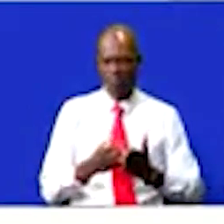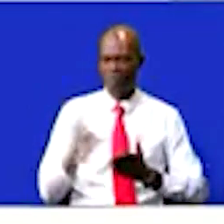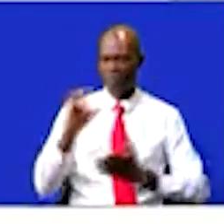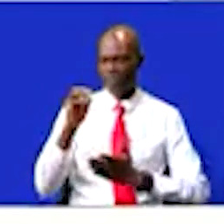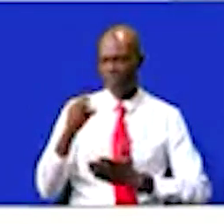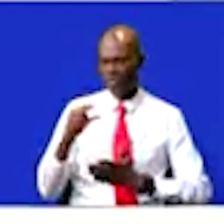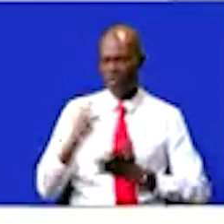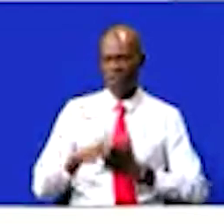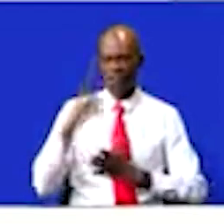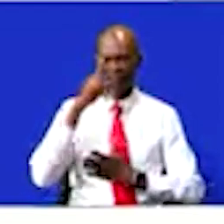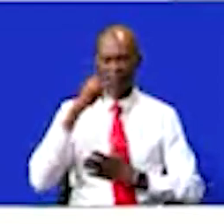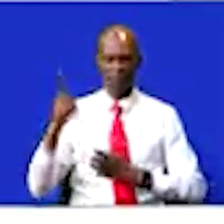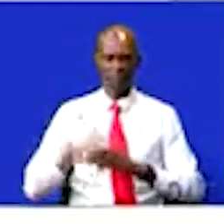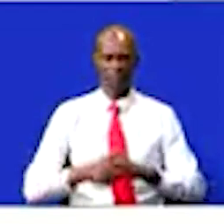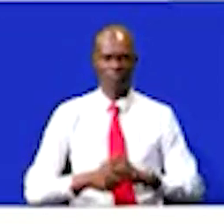magitiye.